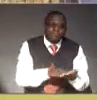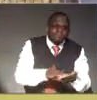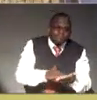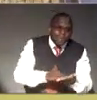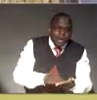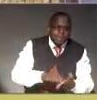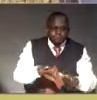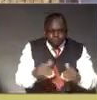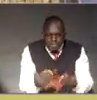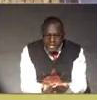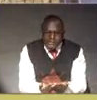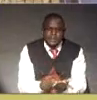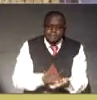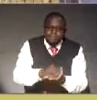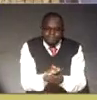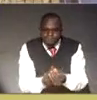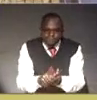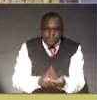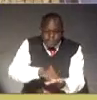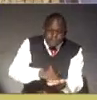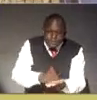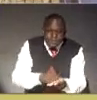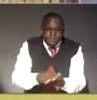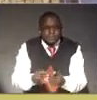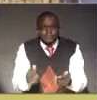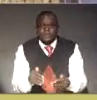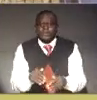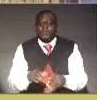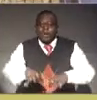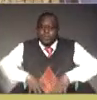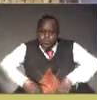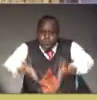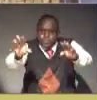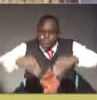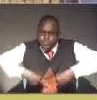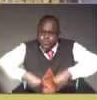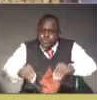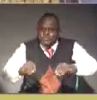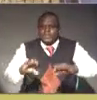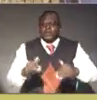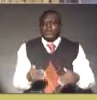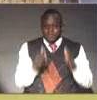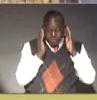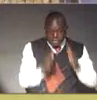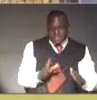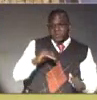Exactly. Actually, it's even as a Christian, you should do that. Make the bed. It doesn't belong to the